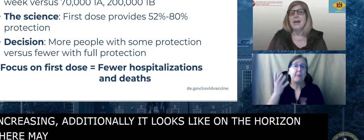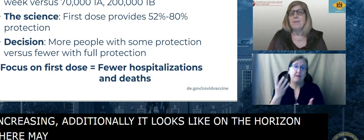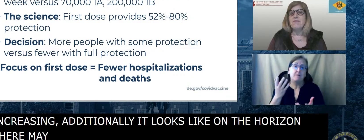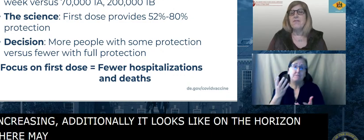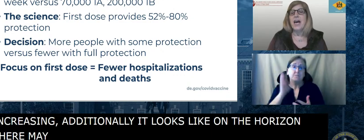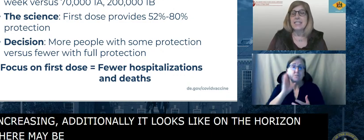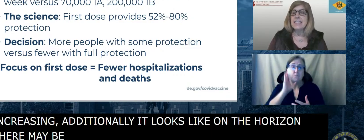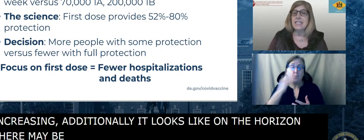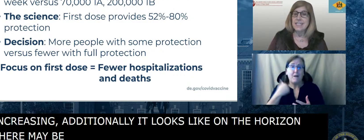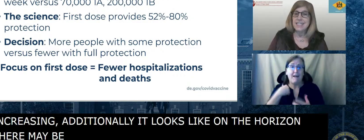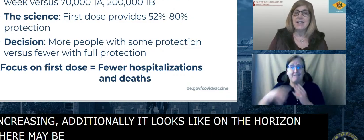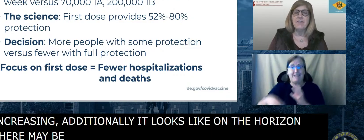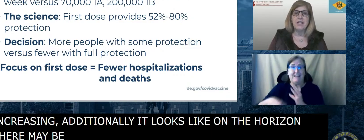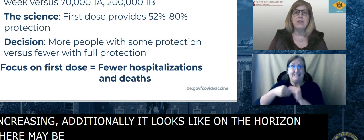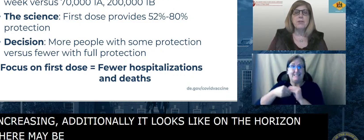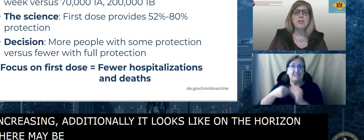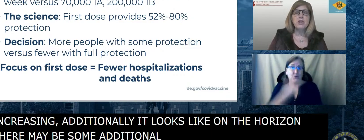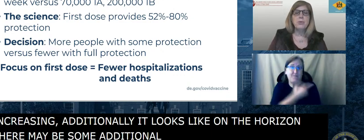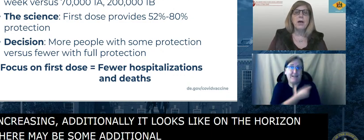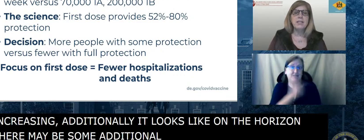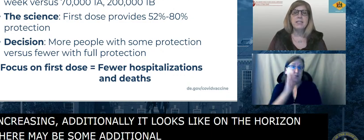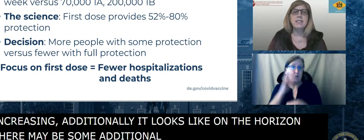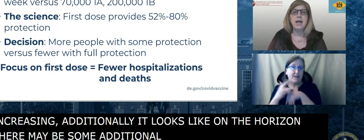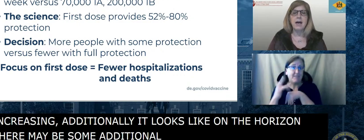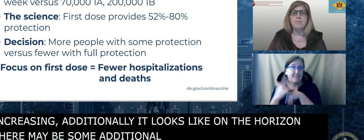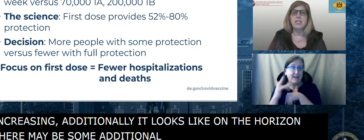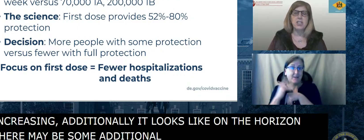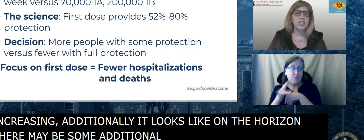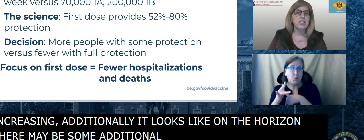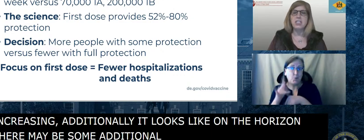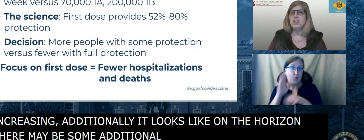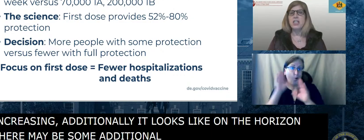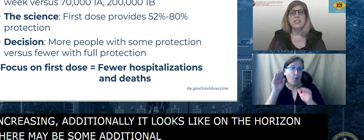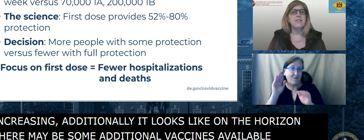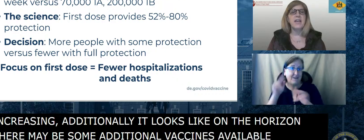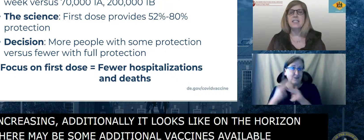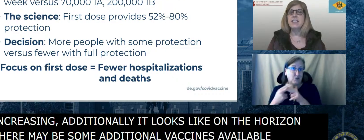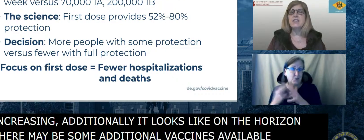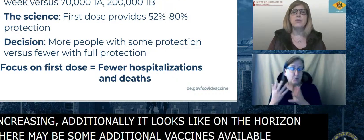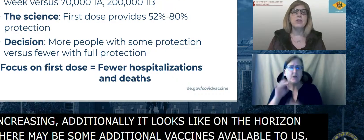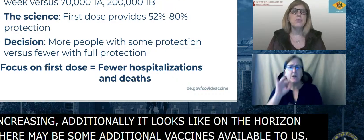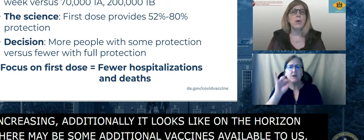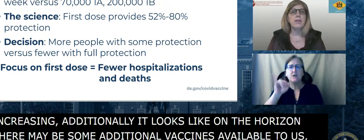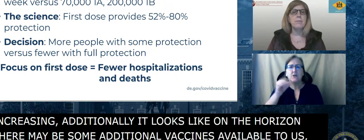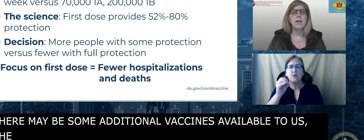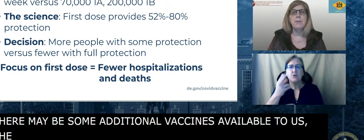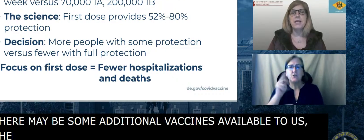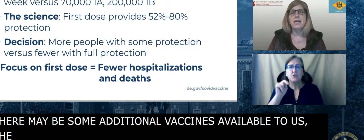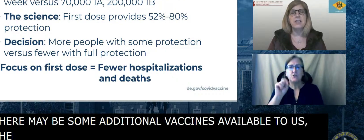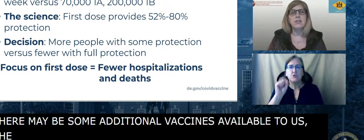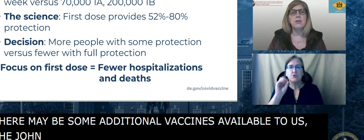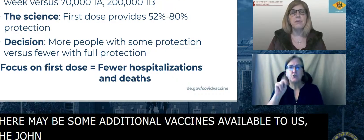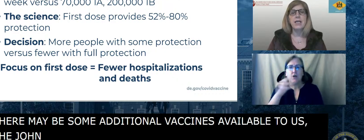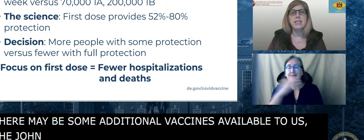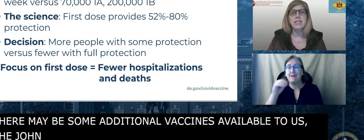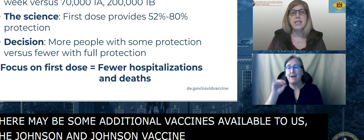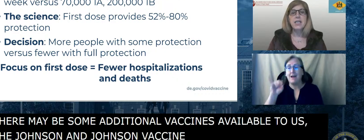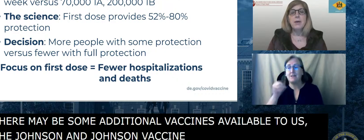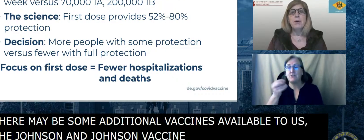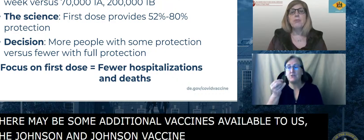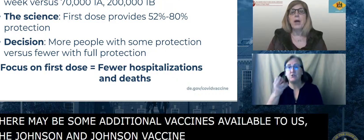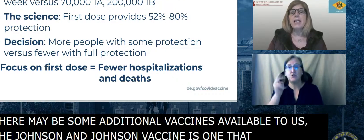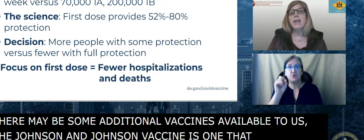additional vaccines available to us. The Johnson & Johnson vaccine is one that may be next on the